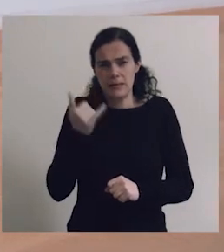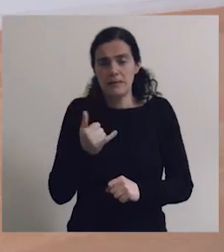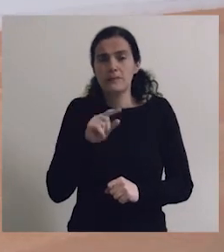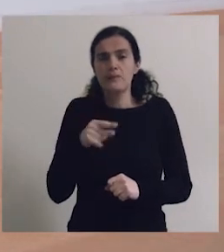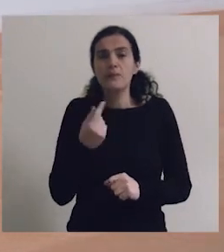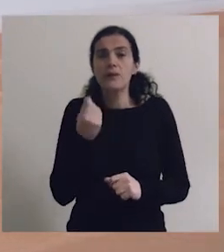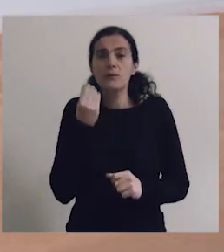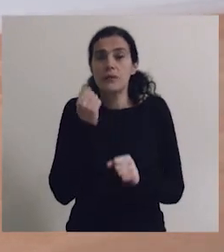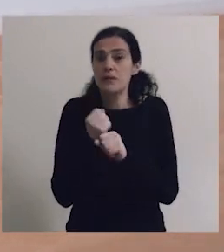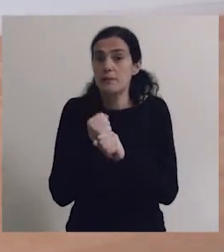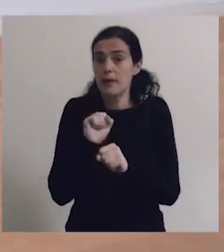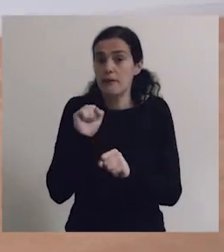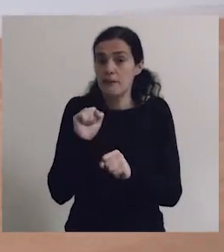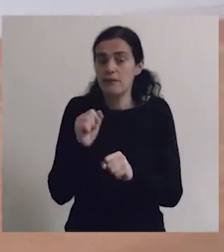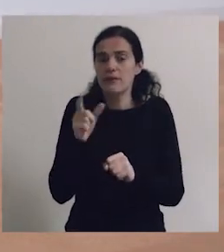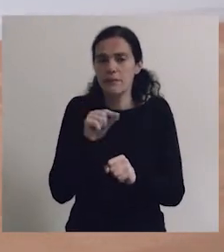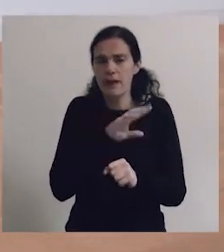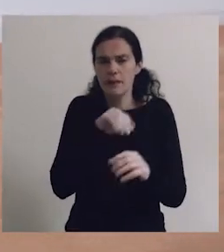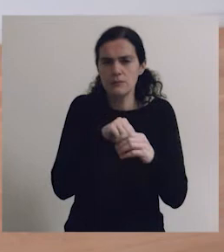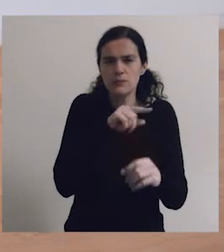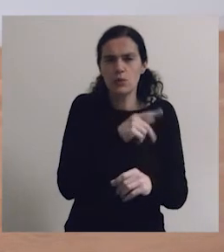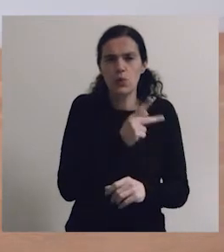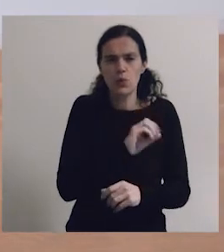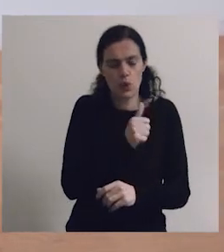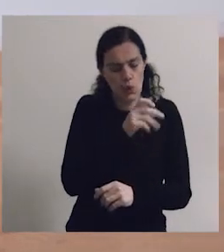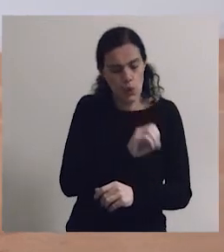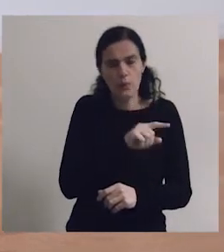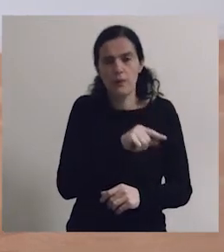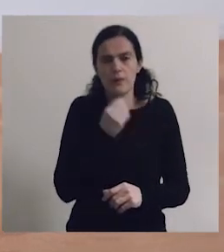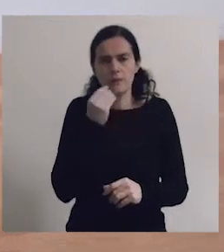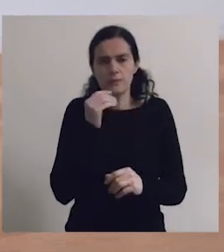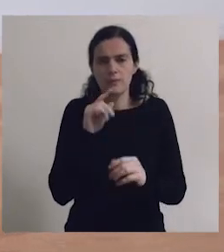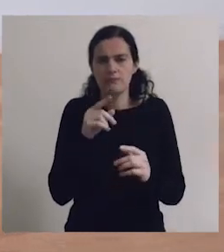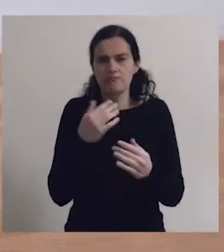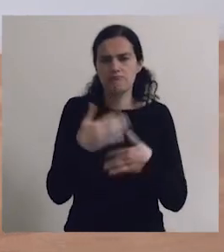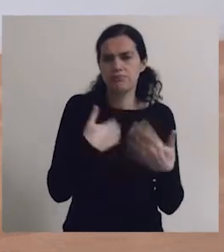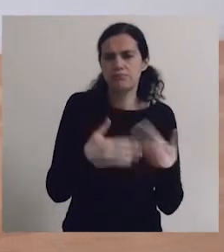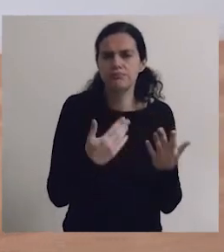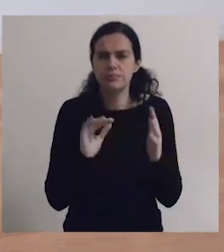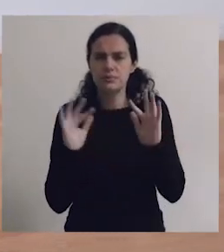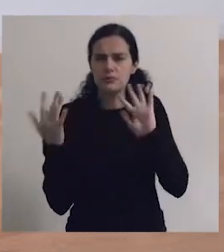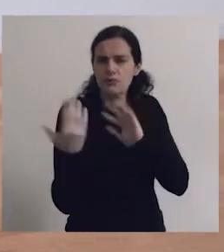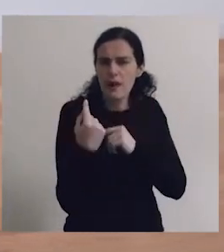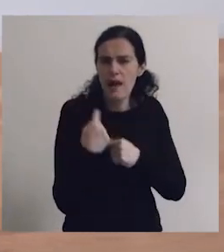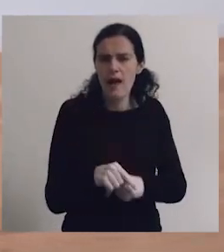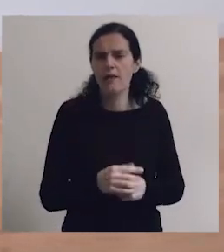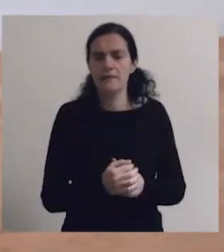edge works as Kobro, I would say more atmospheric, more